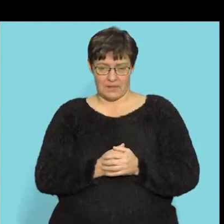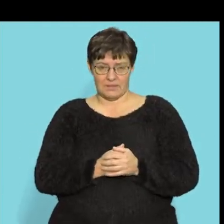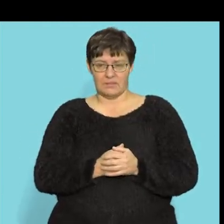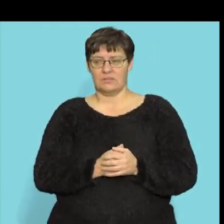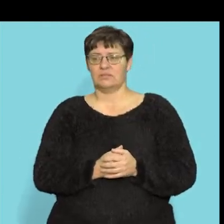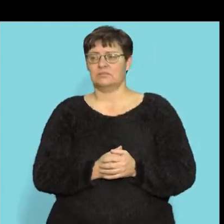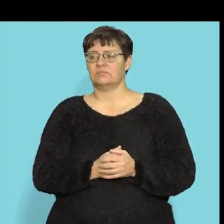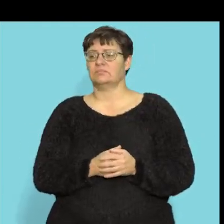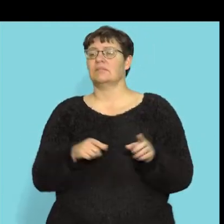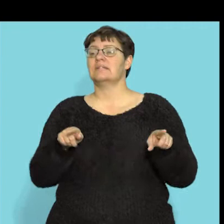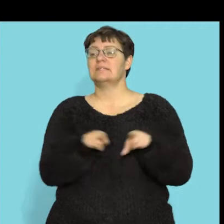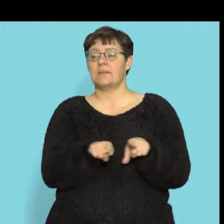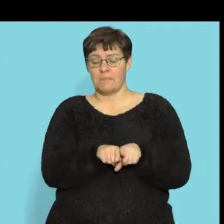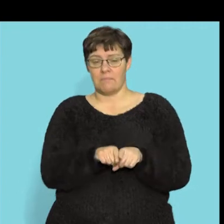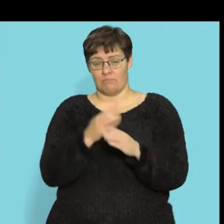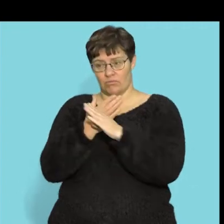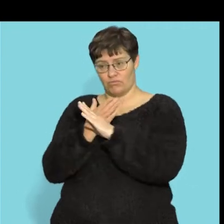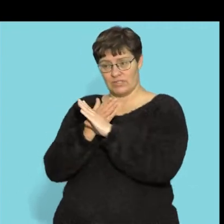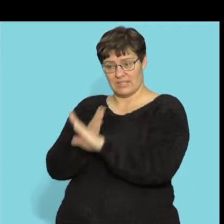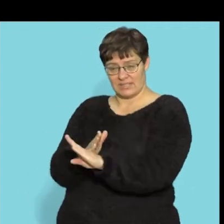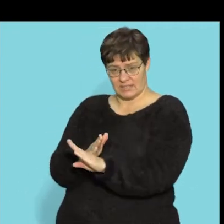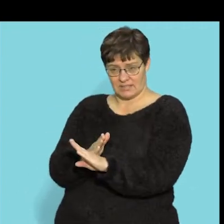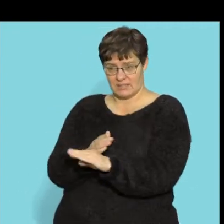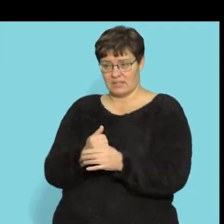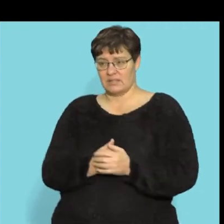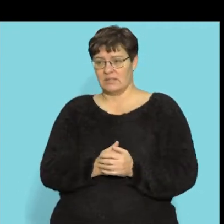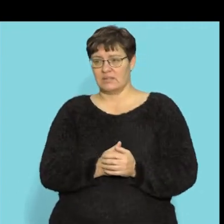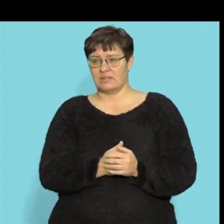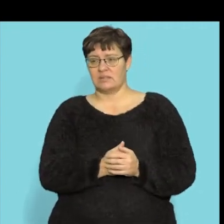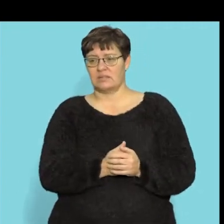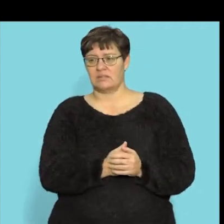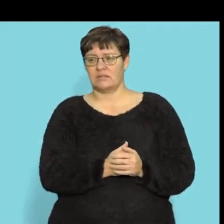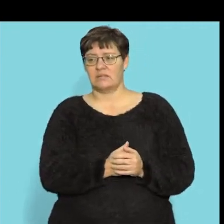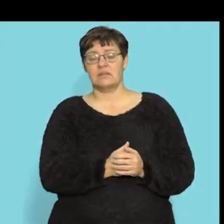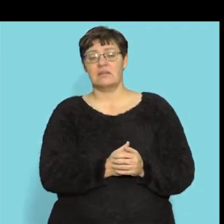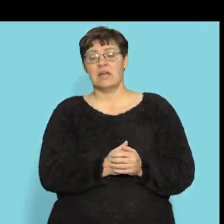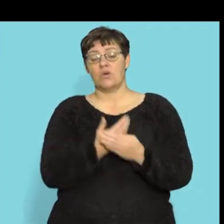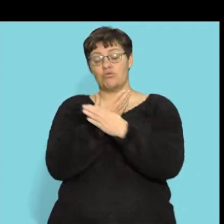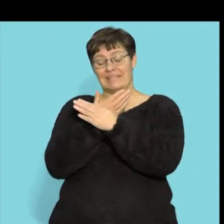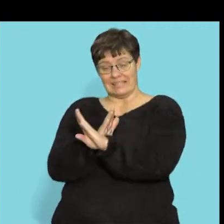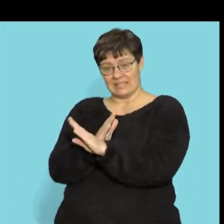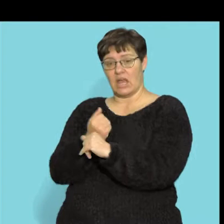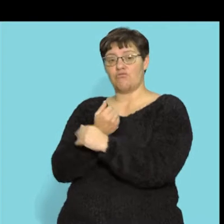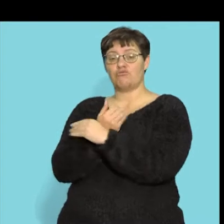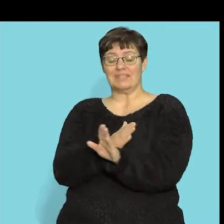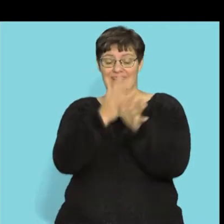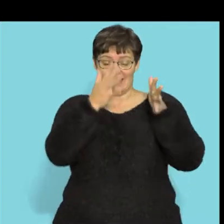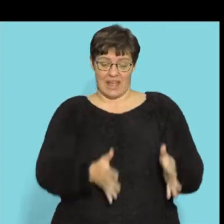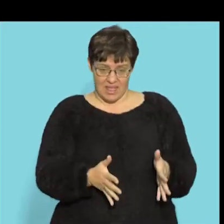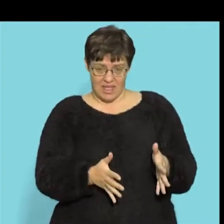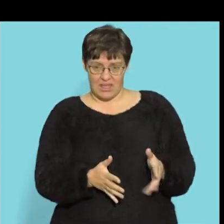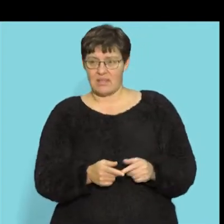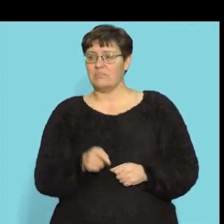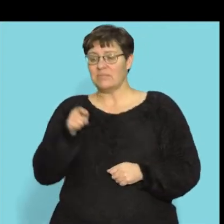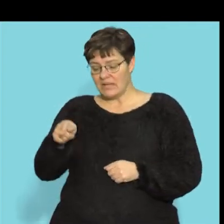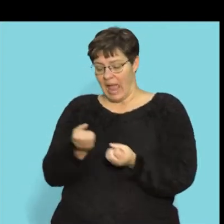elements, okay? And also, the other key term is resistance, as well as resistor. So resistance